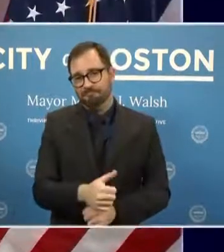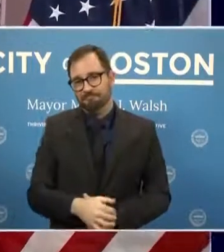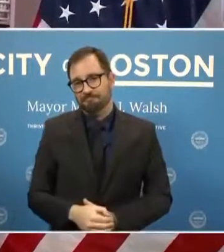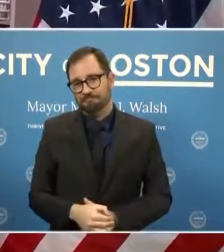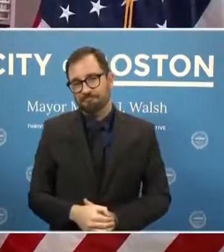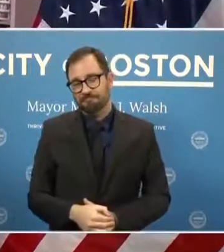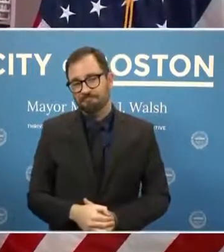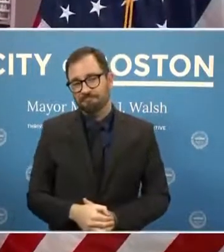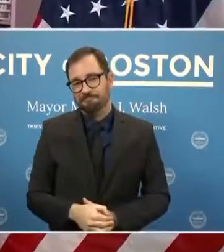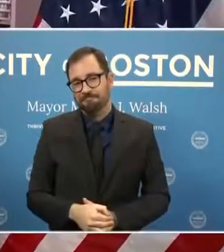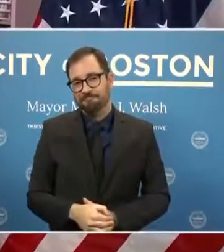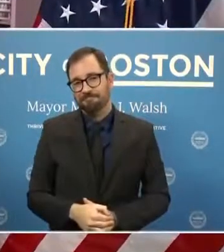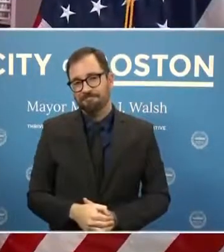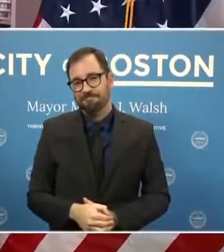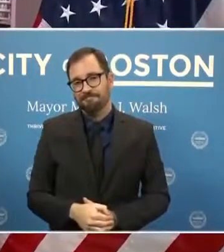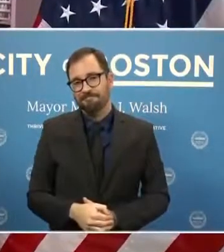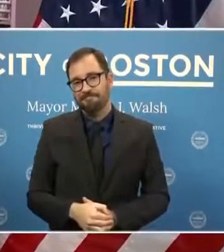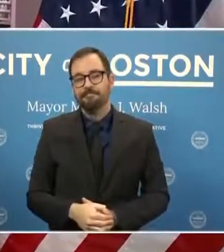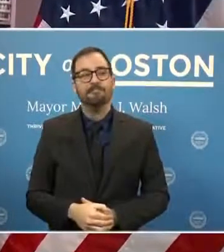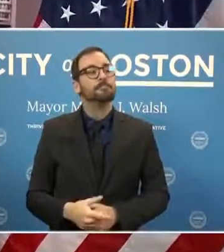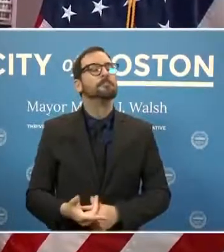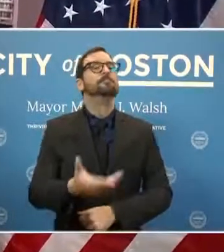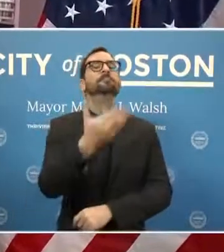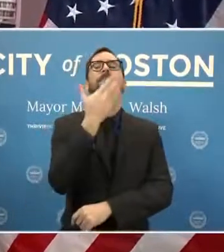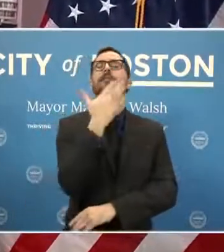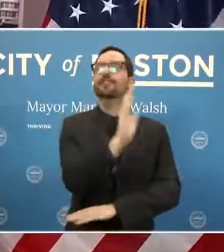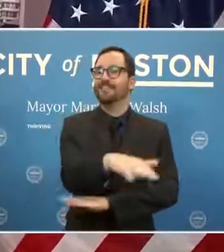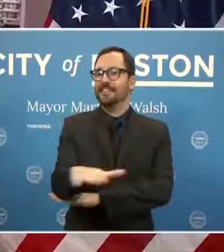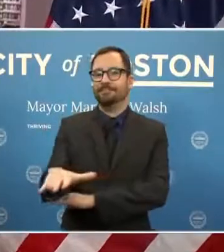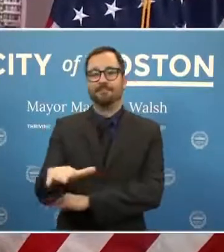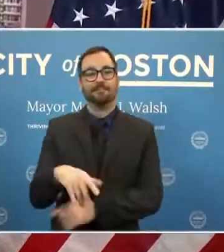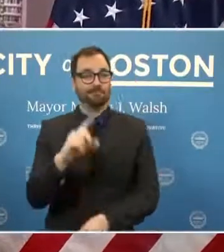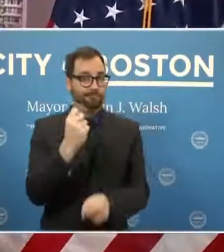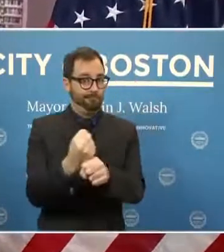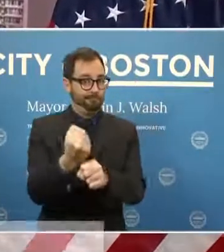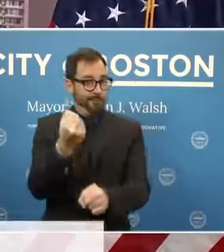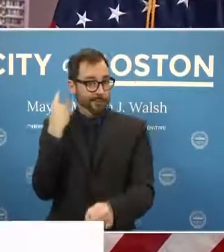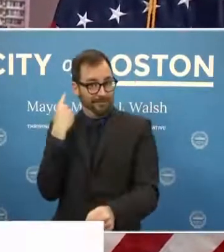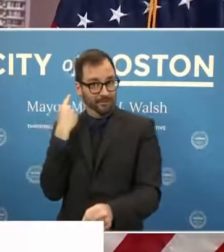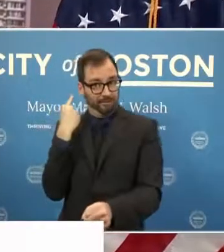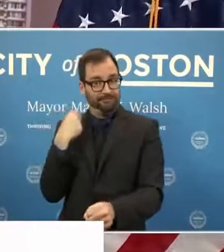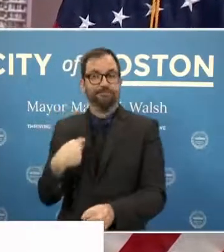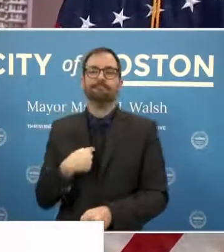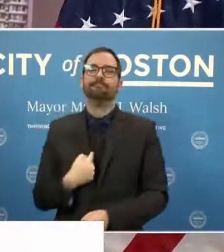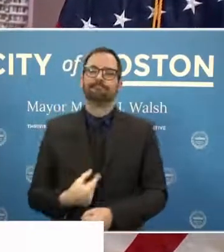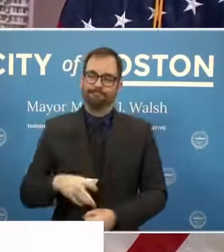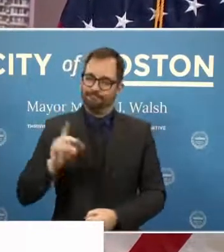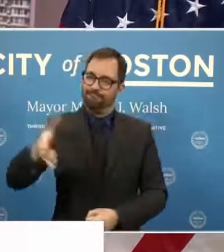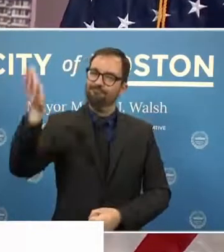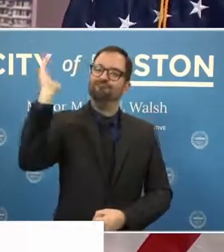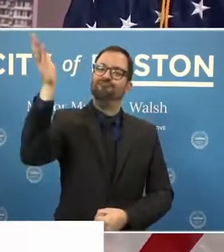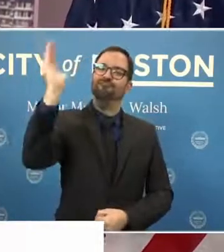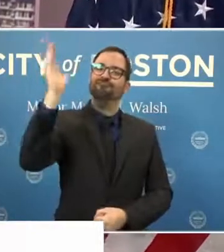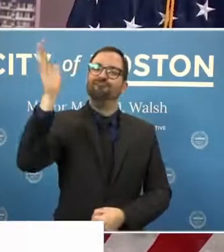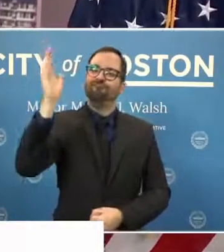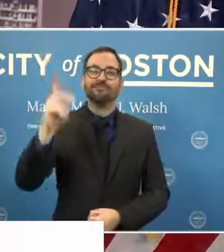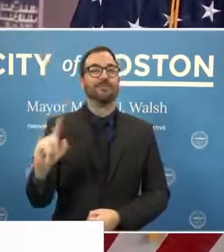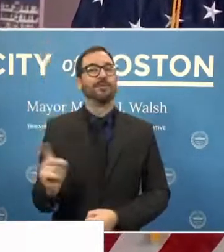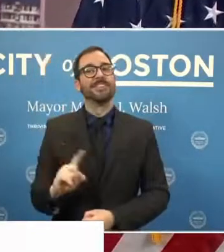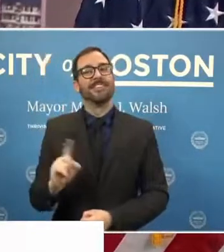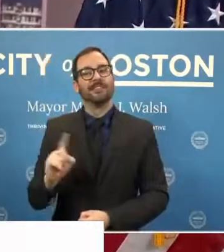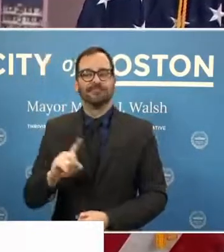Good evening, my fellow Bostonians. 1 year ago, I delivered my State of the City address at Symphony Hall with an audience of over 2,000